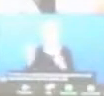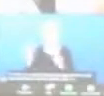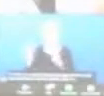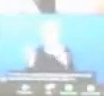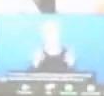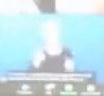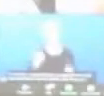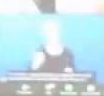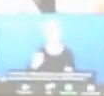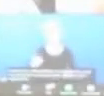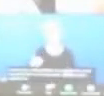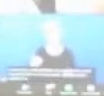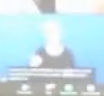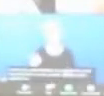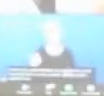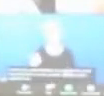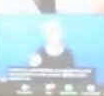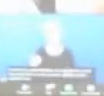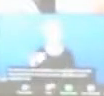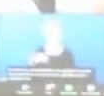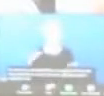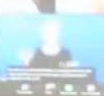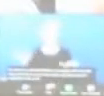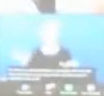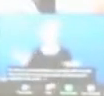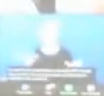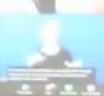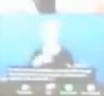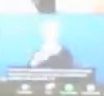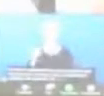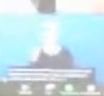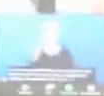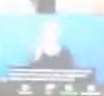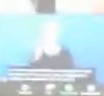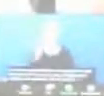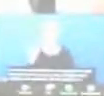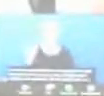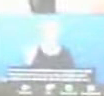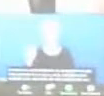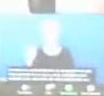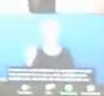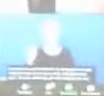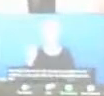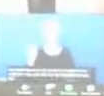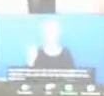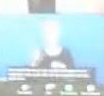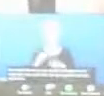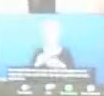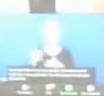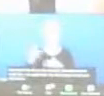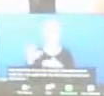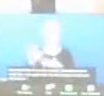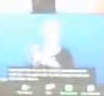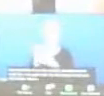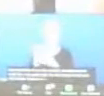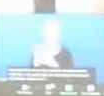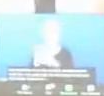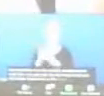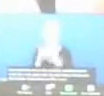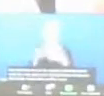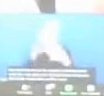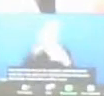quality I really like is the audio that's bleeding between both your film before being your videos and the